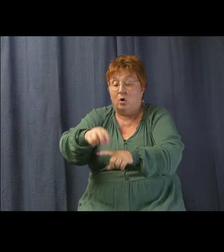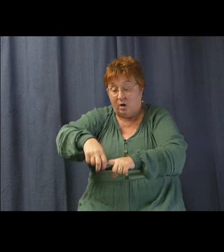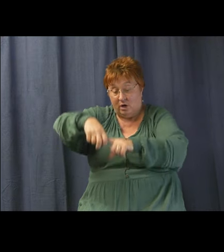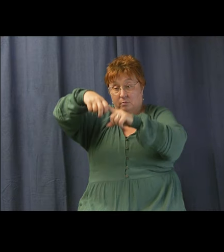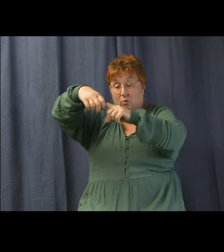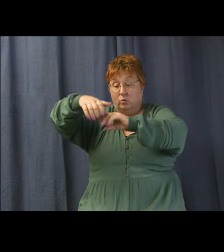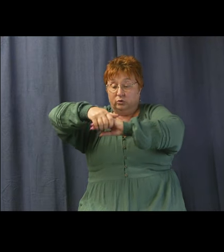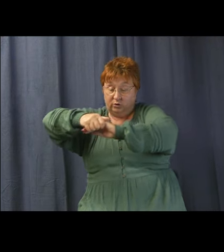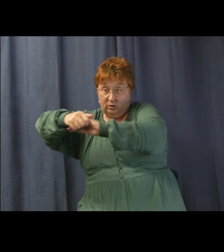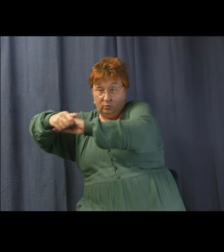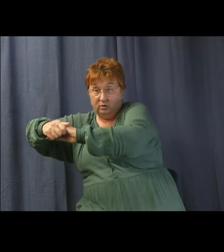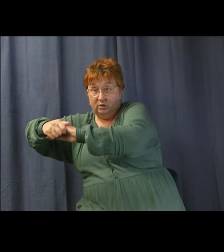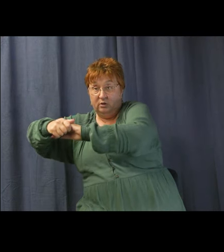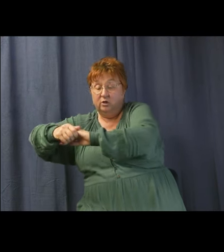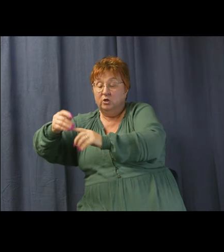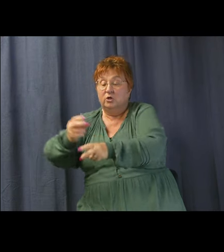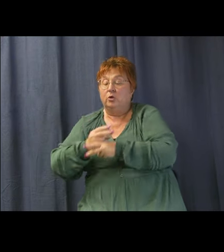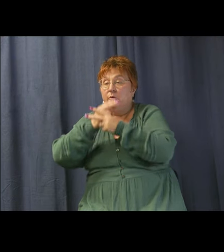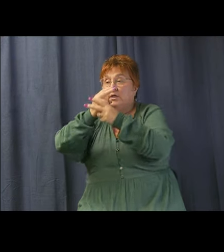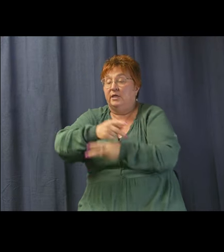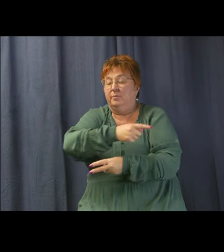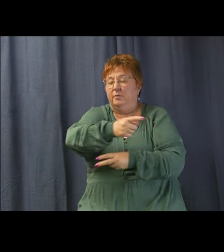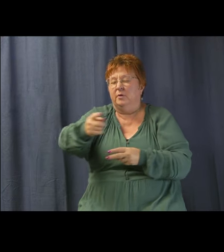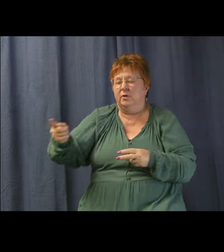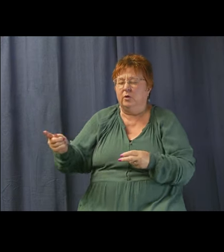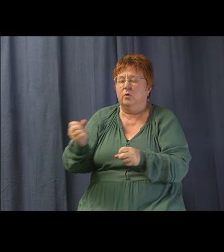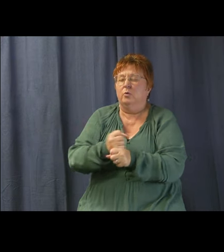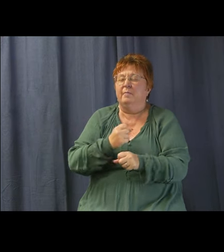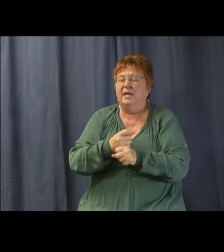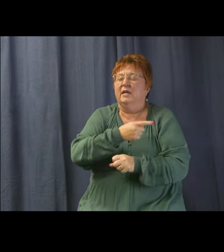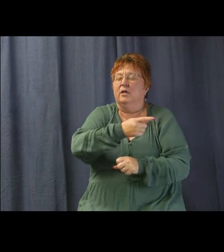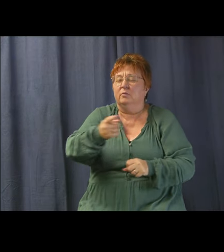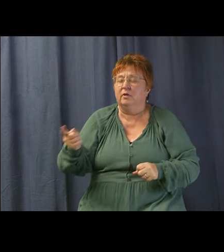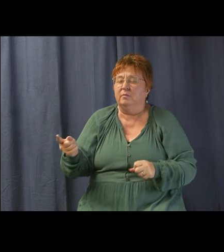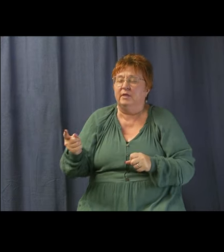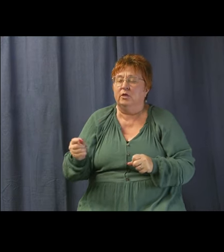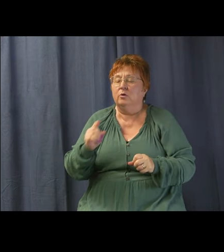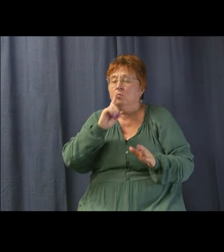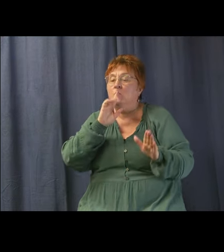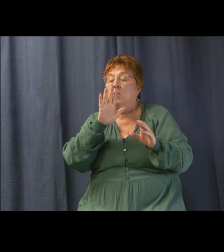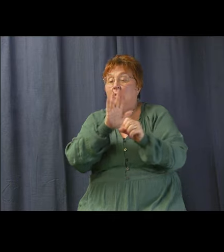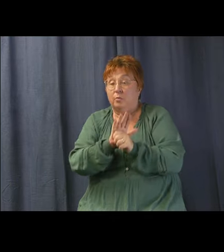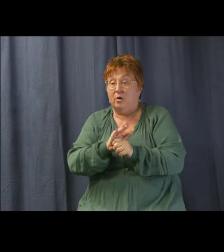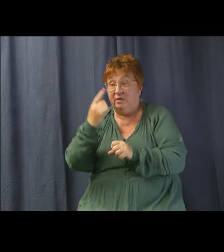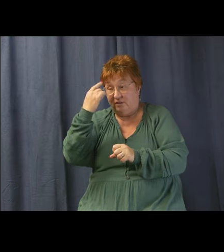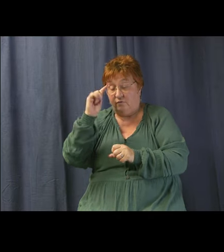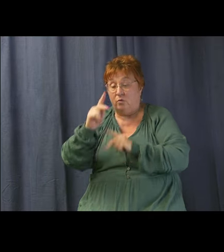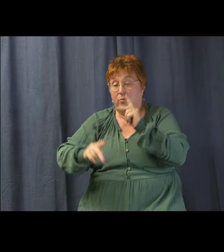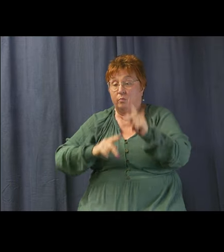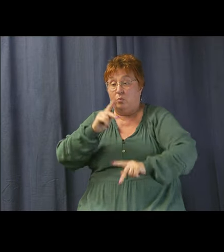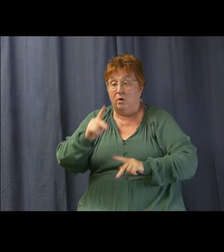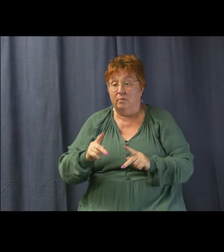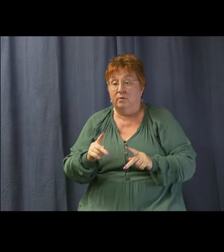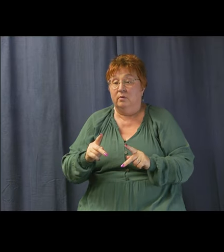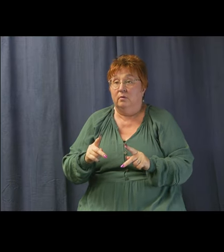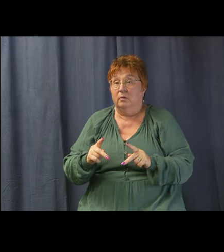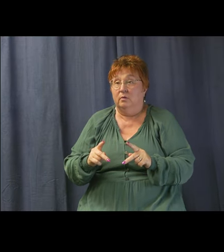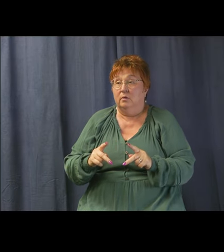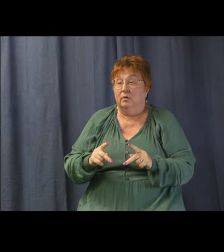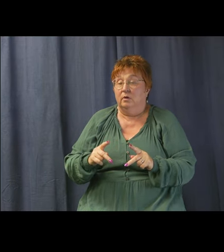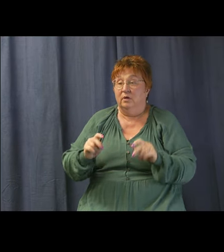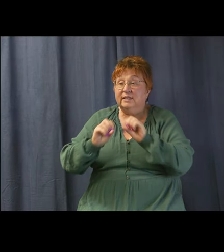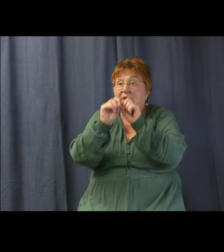your hand, and I will keep you and make you a covenant for the people as a light for